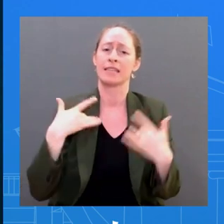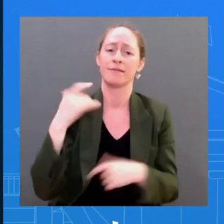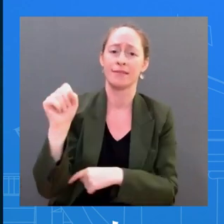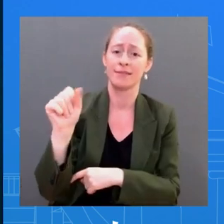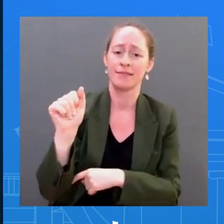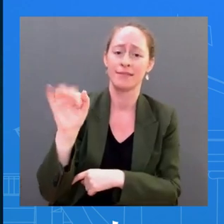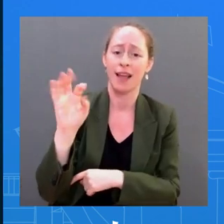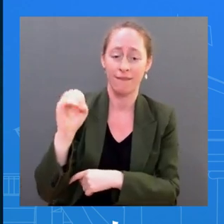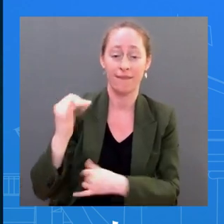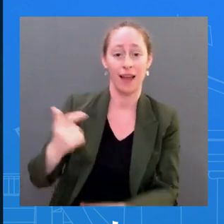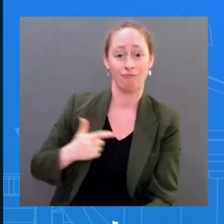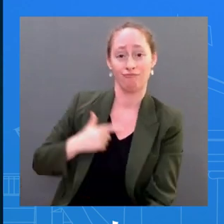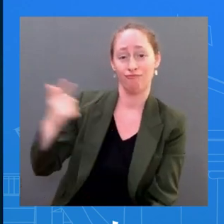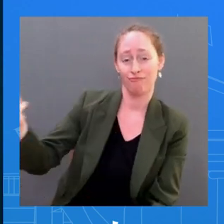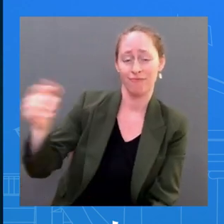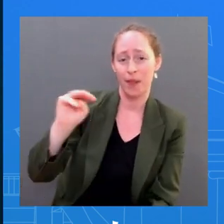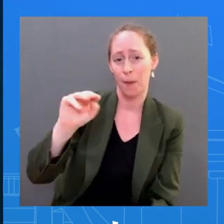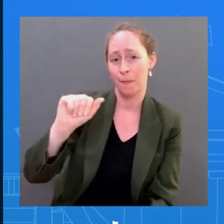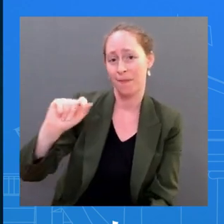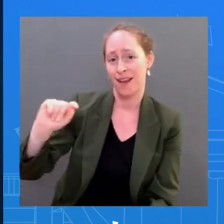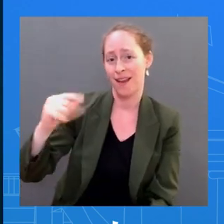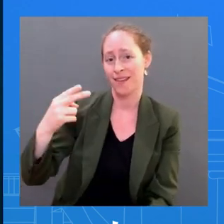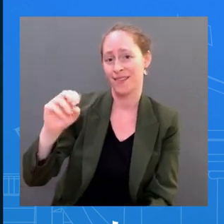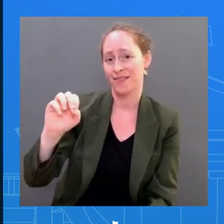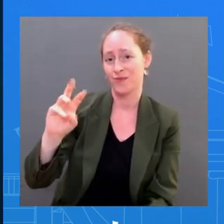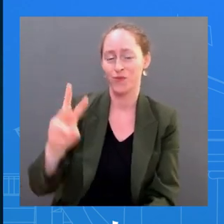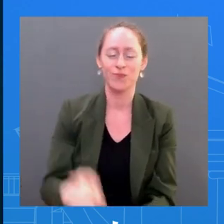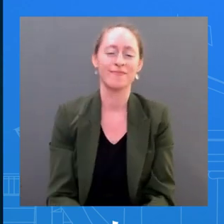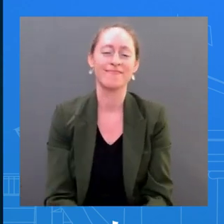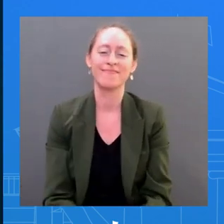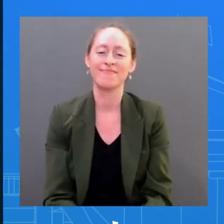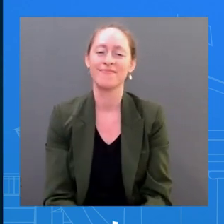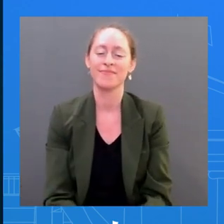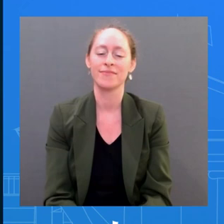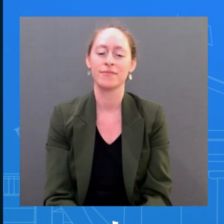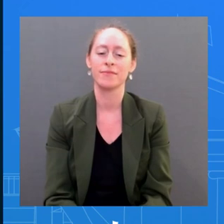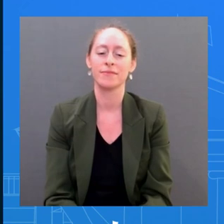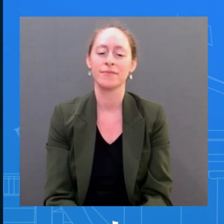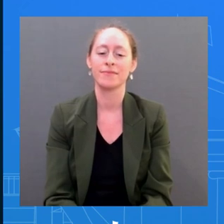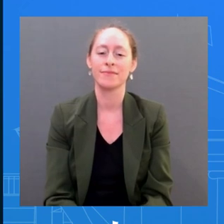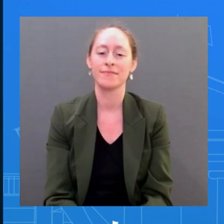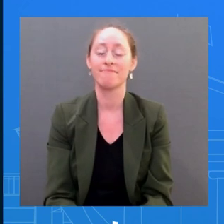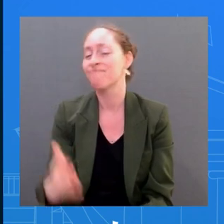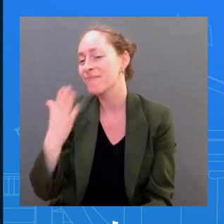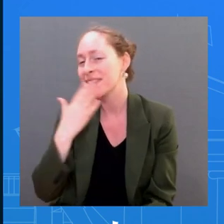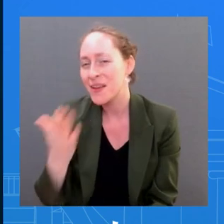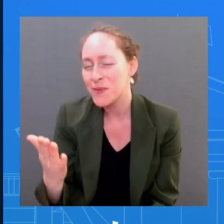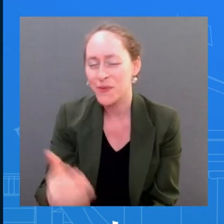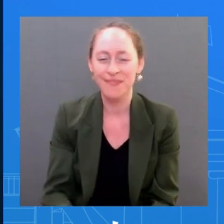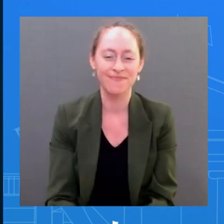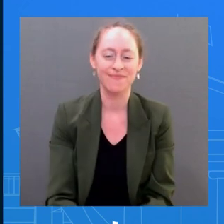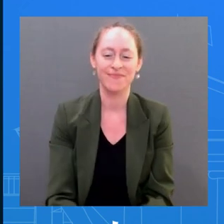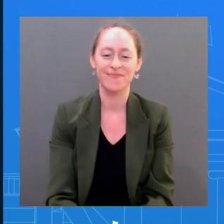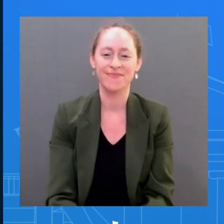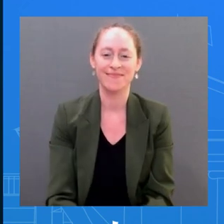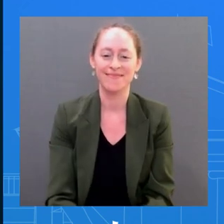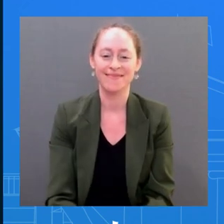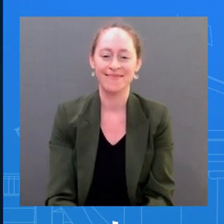go. Thank you. Thank you. Thank you, Camilla.